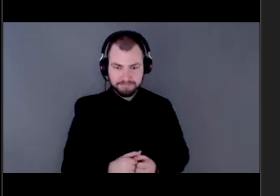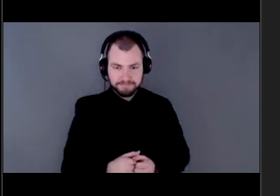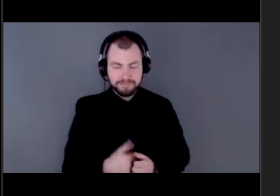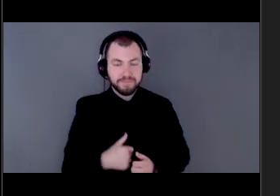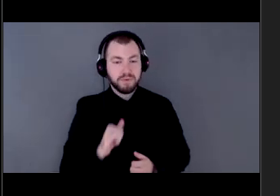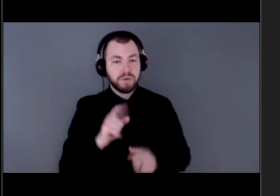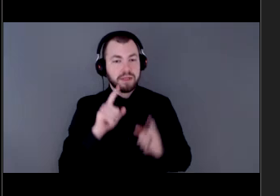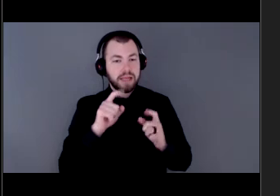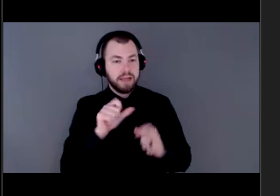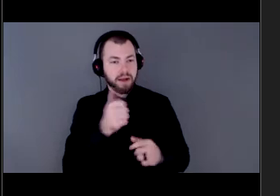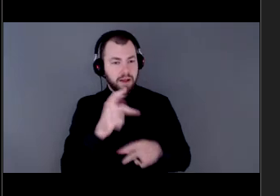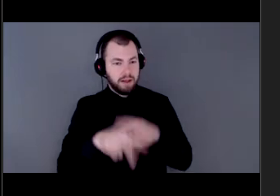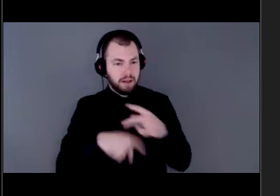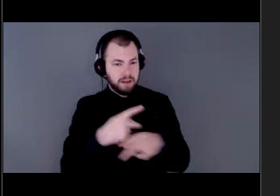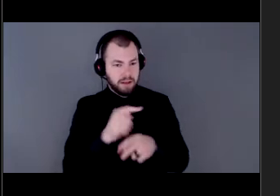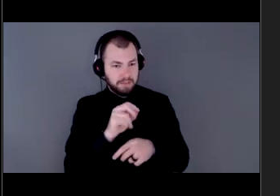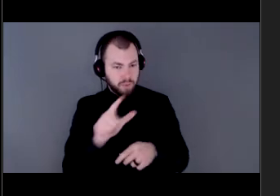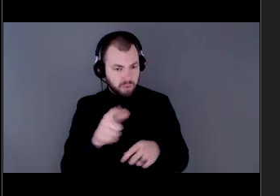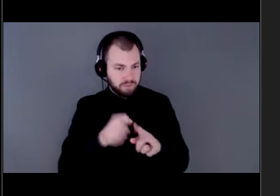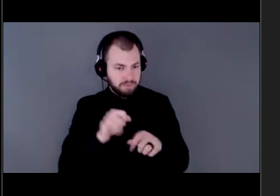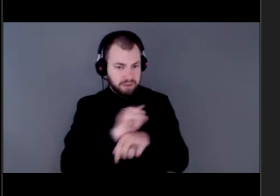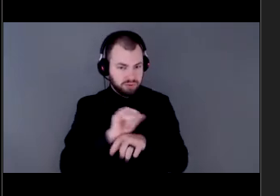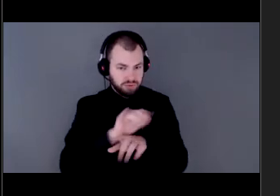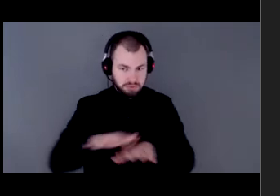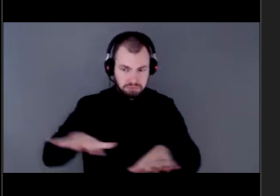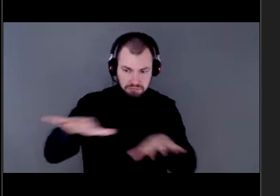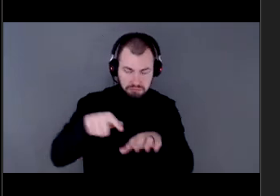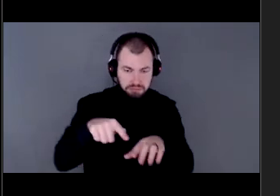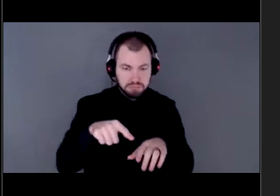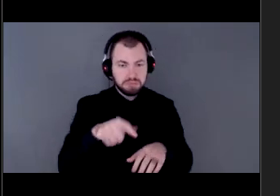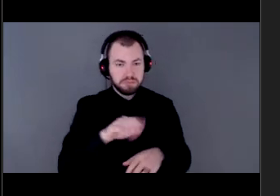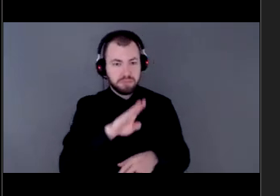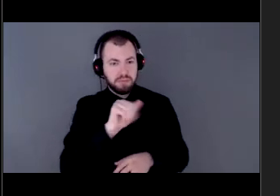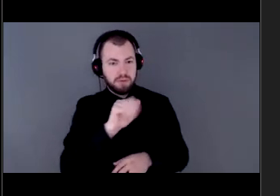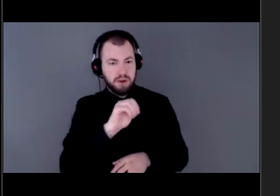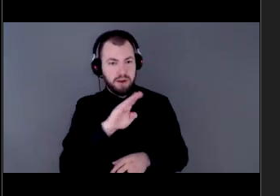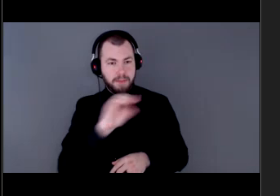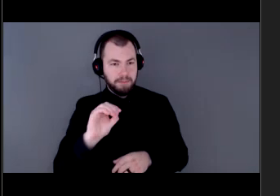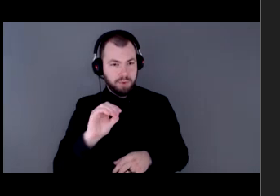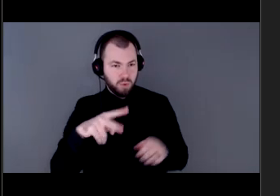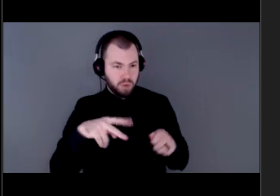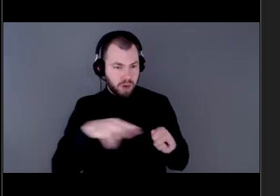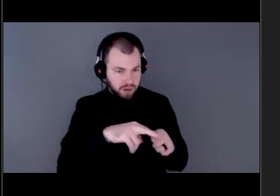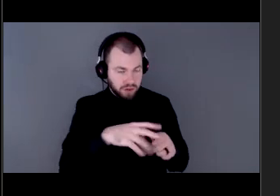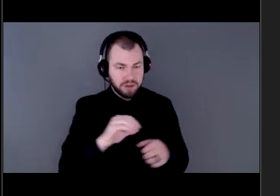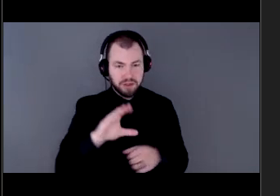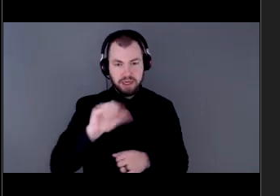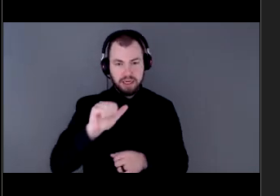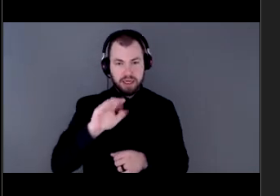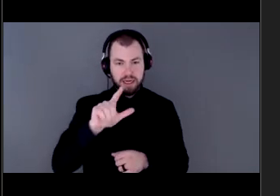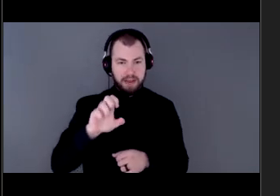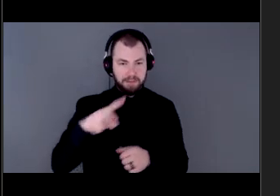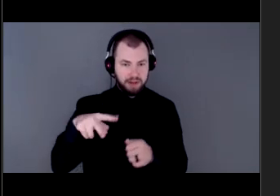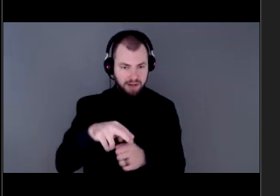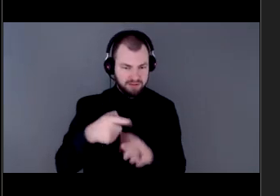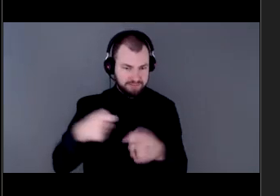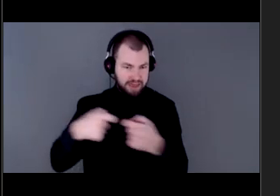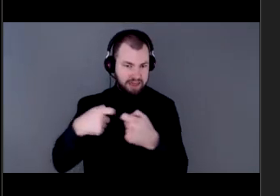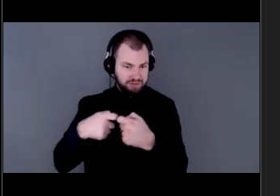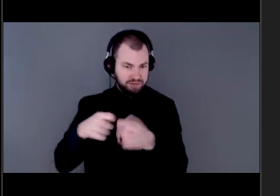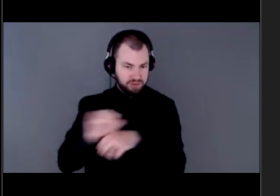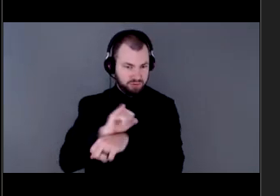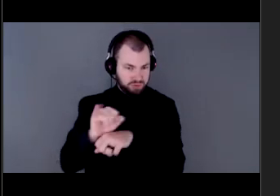other types of tools from various industries around the world. There's a bamboo cutter here and a cable cutter from the electrical industry. Next.